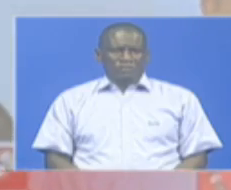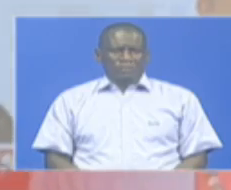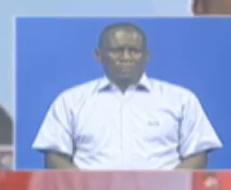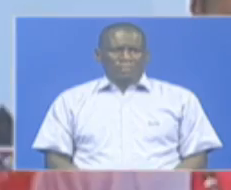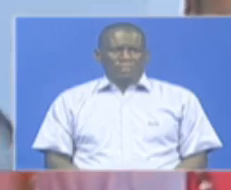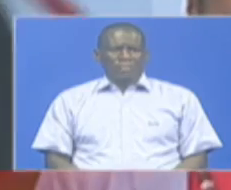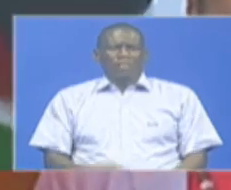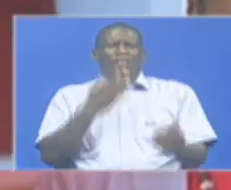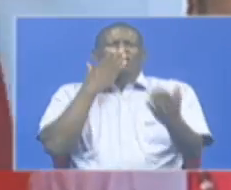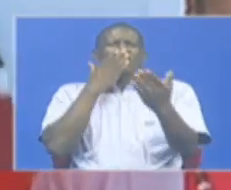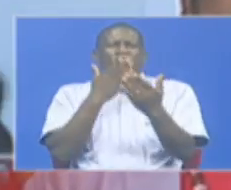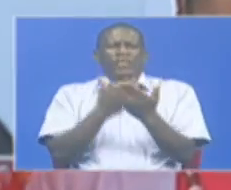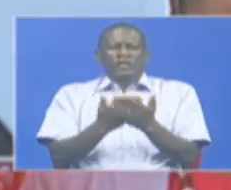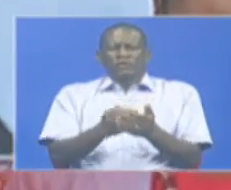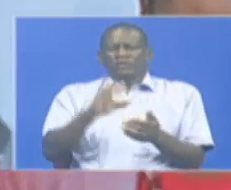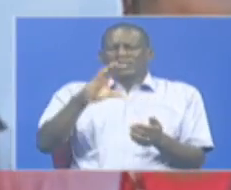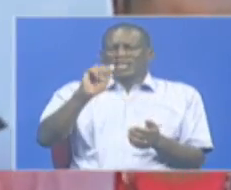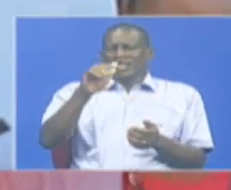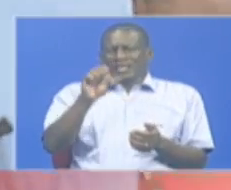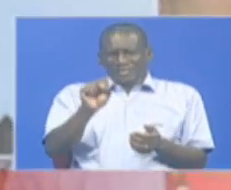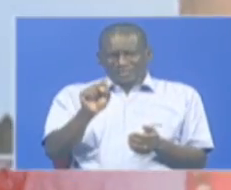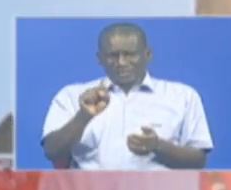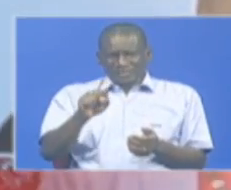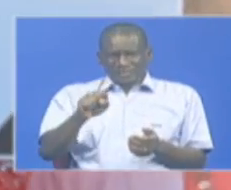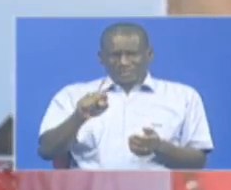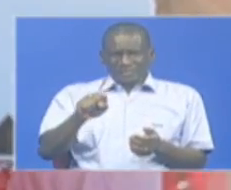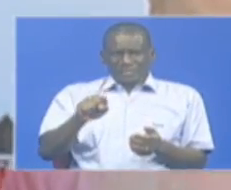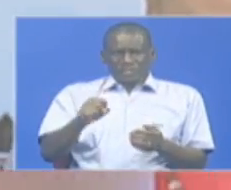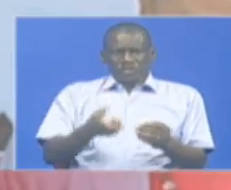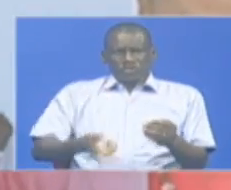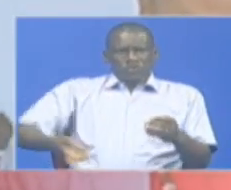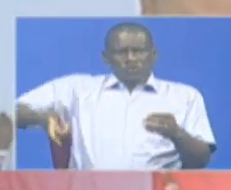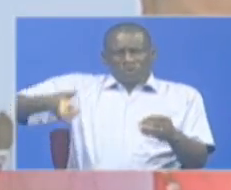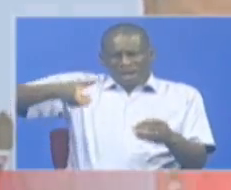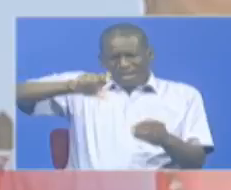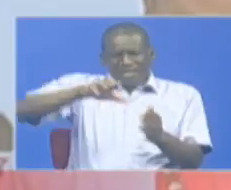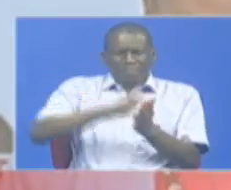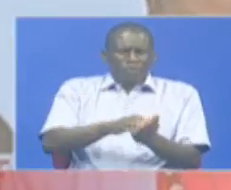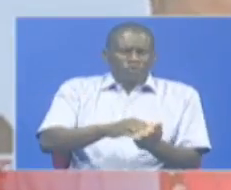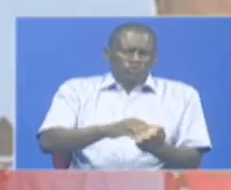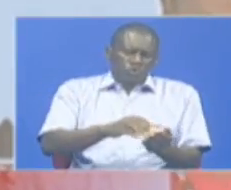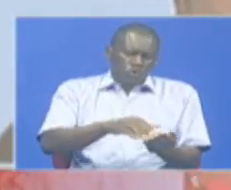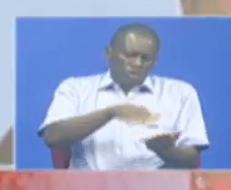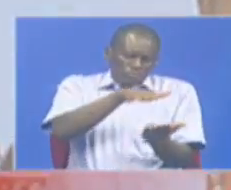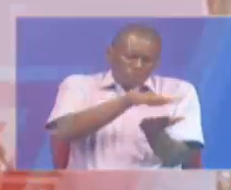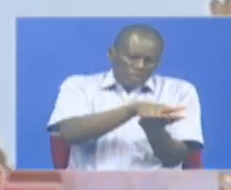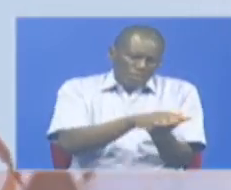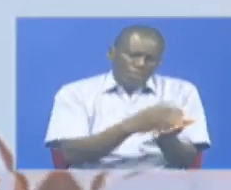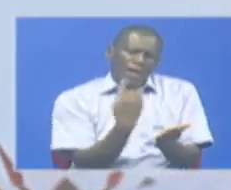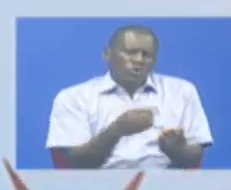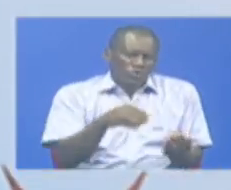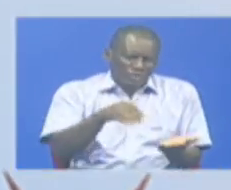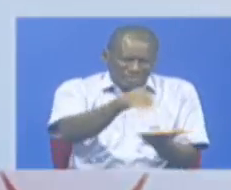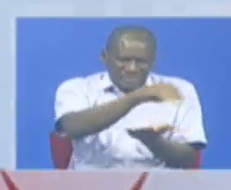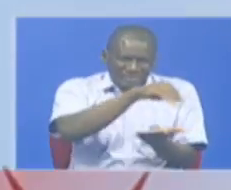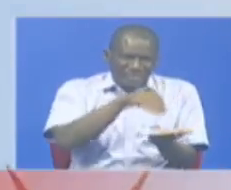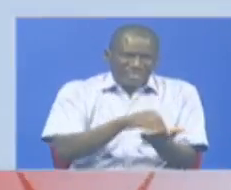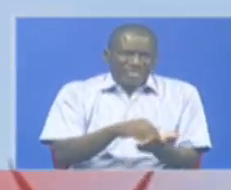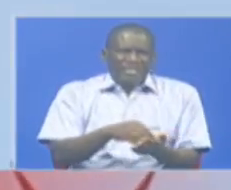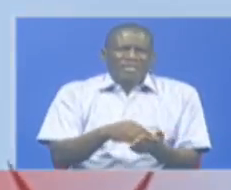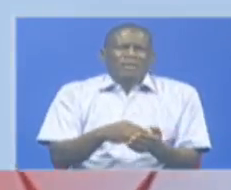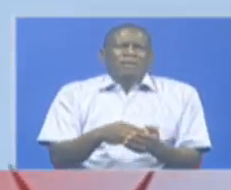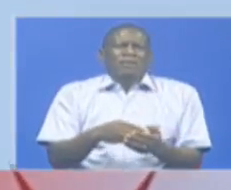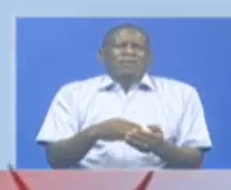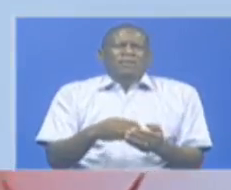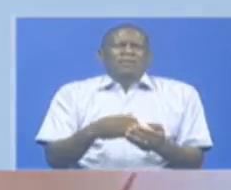Thank you, Madam CS. Just to add on to the isolation and quarantine facilities, as asked by my colleague, Dr.